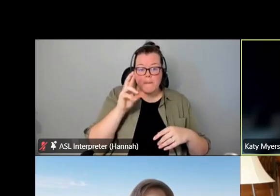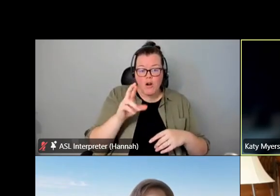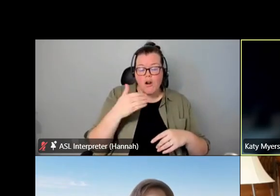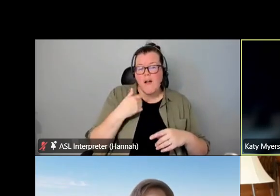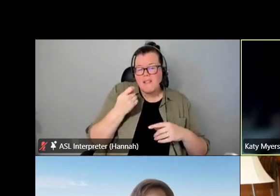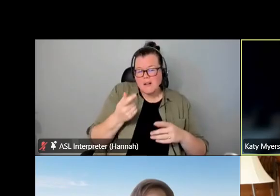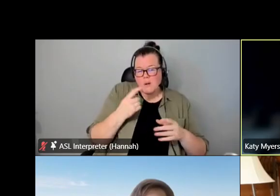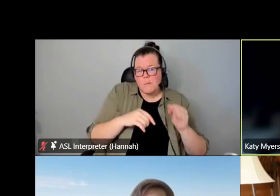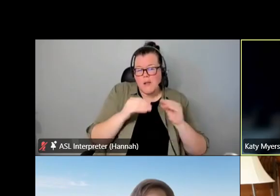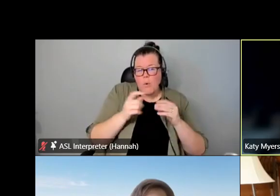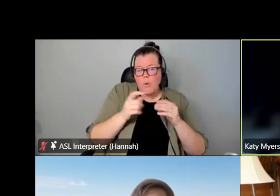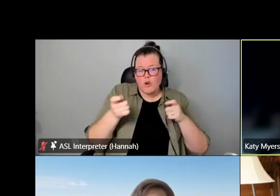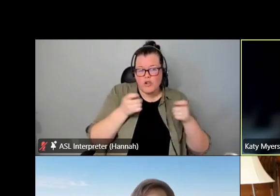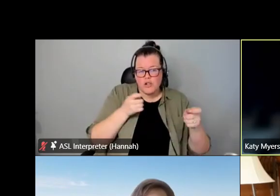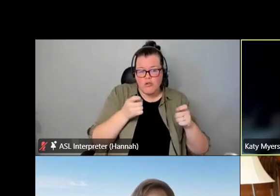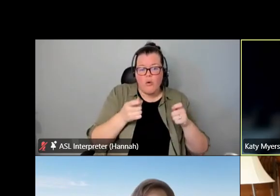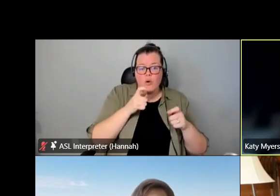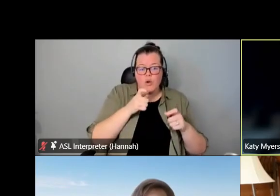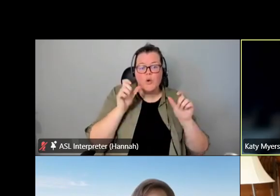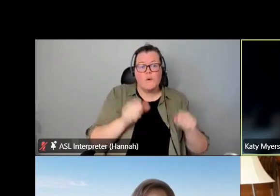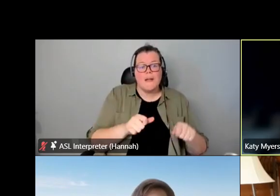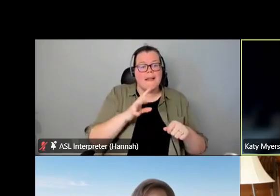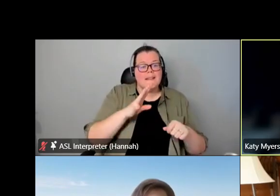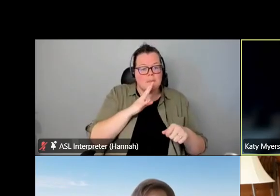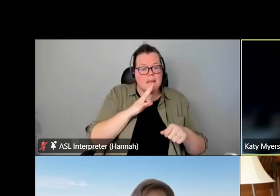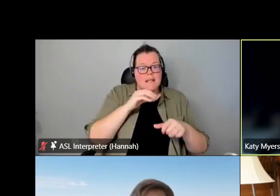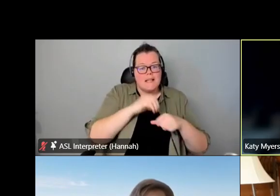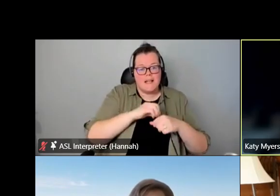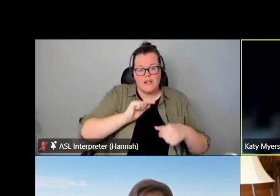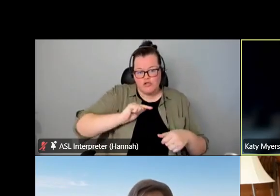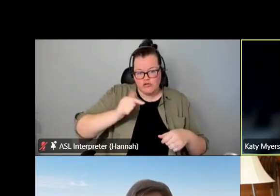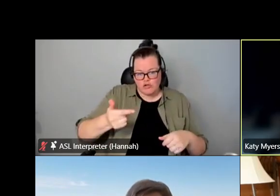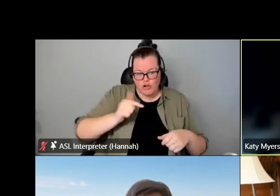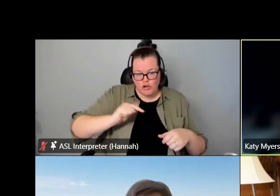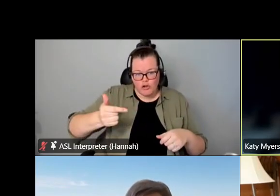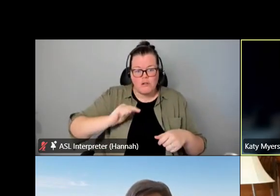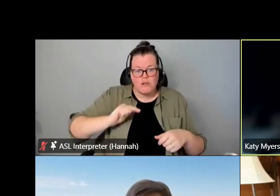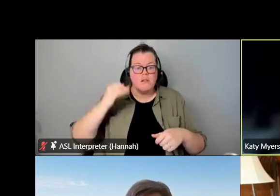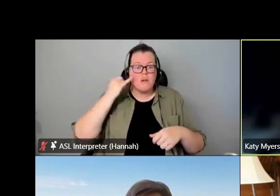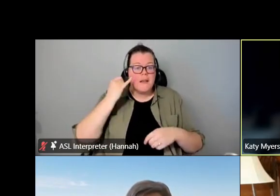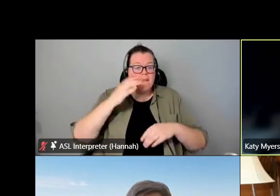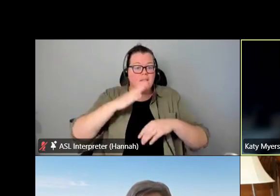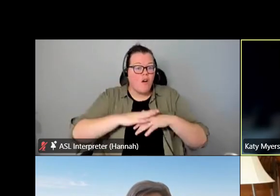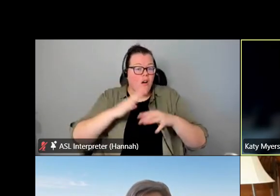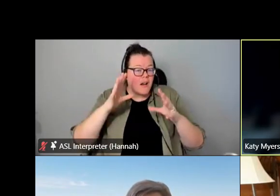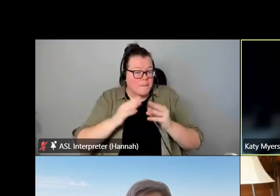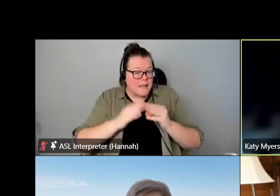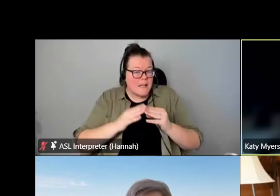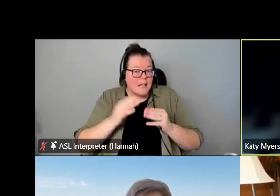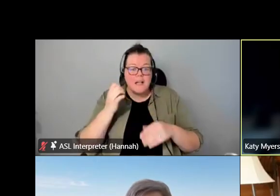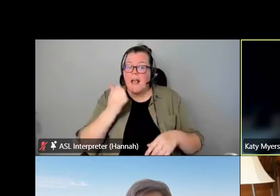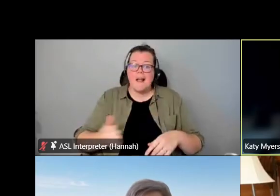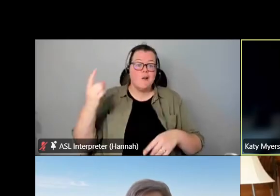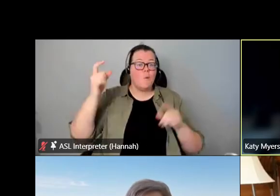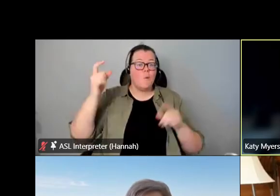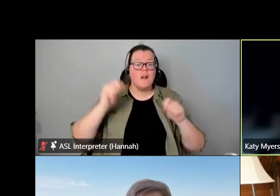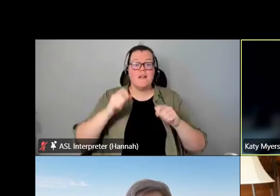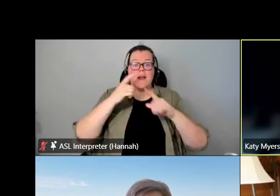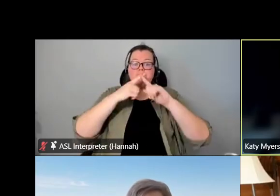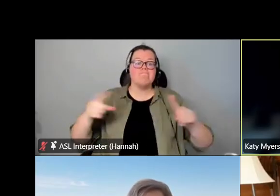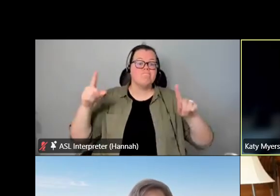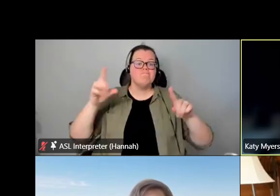over who is allowed to speak in turn. So if we are on a meeting, anyone can unmute themselves and speak at